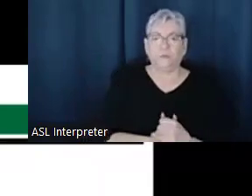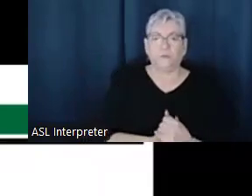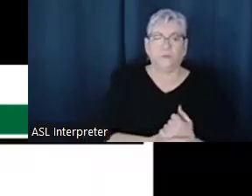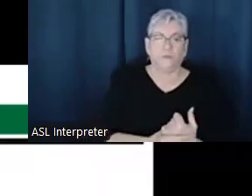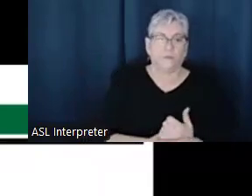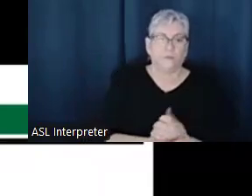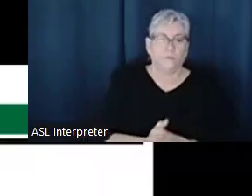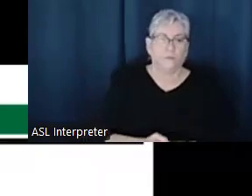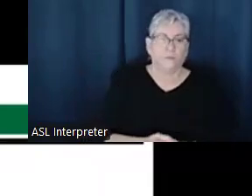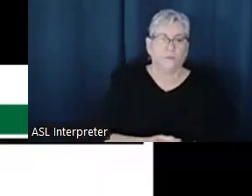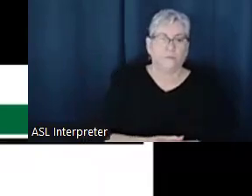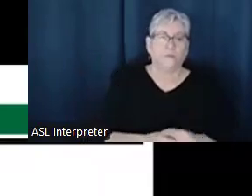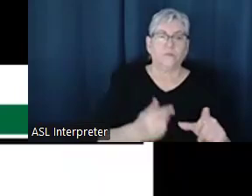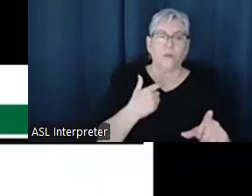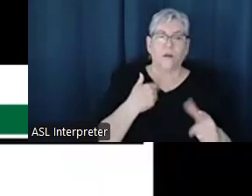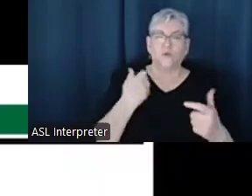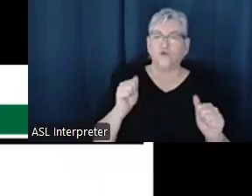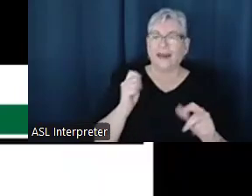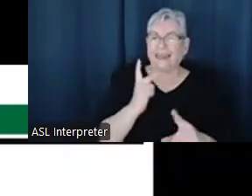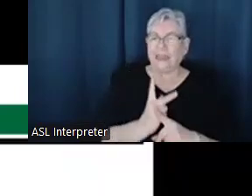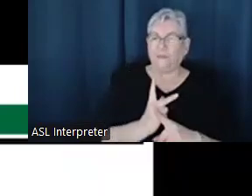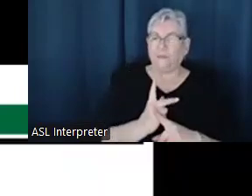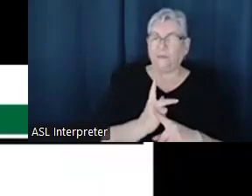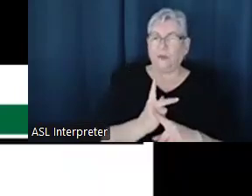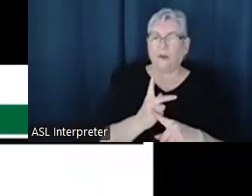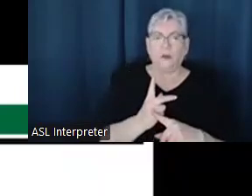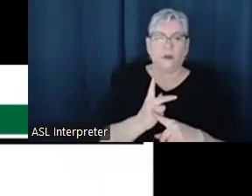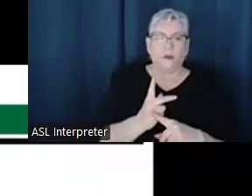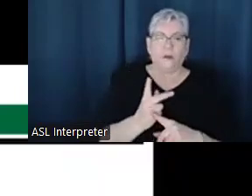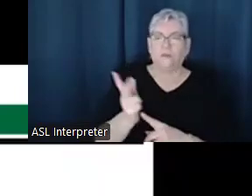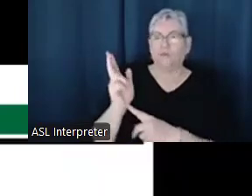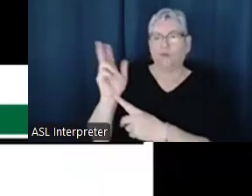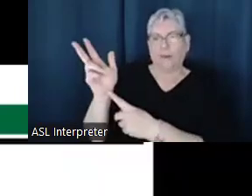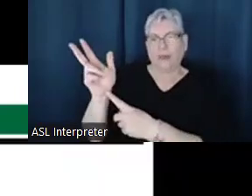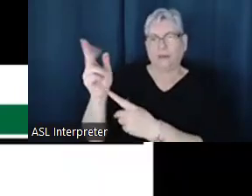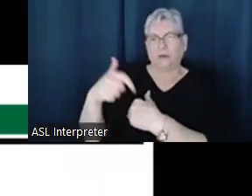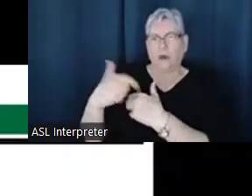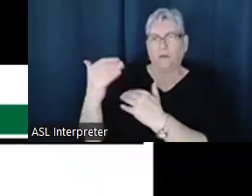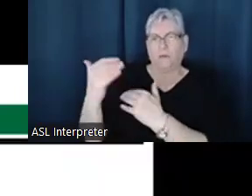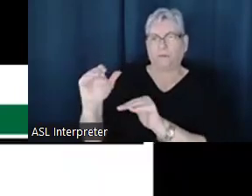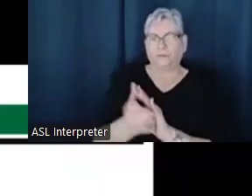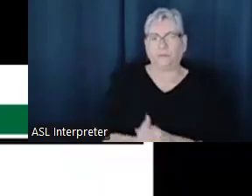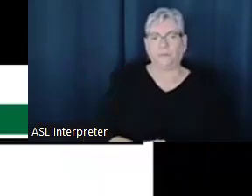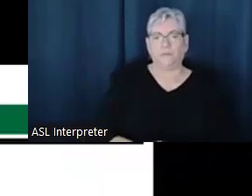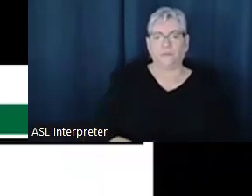And I'm going to try to keep us to about maybe 3 minutes or so with this one.